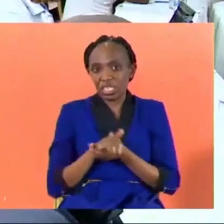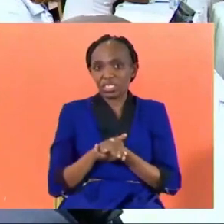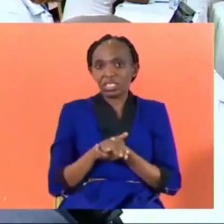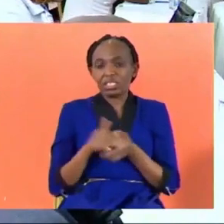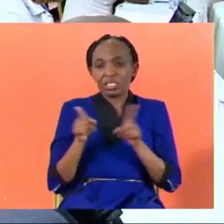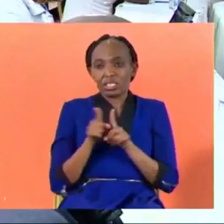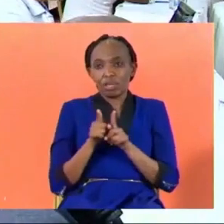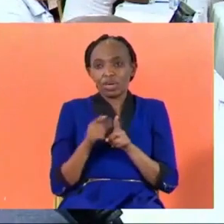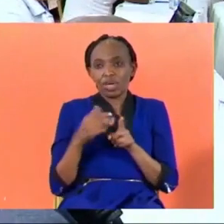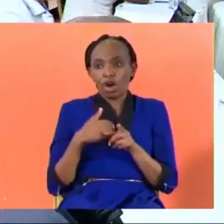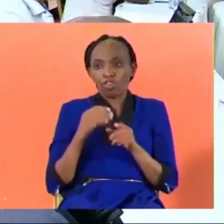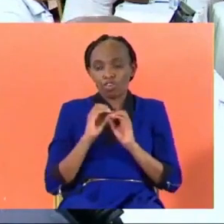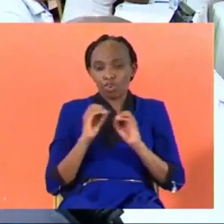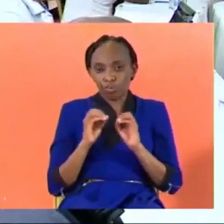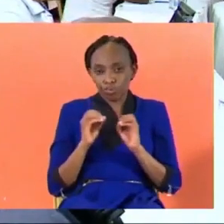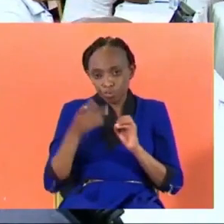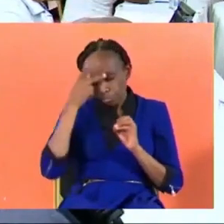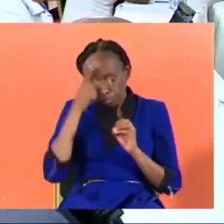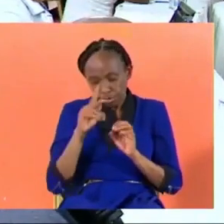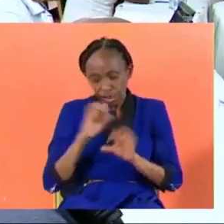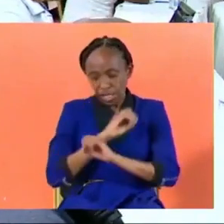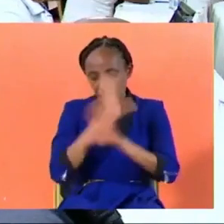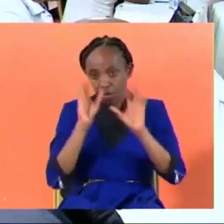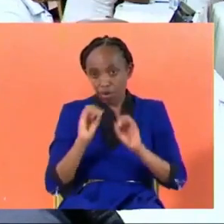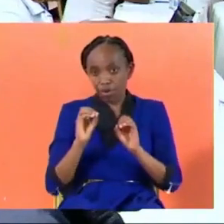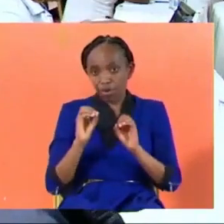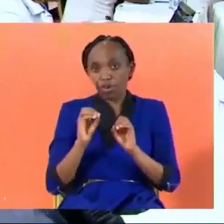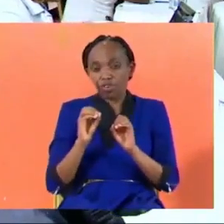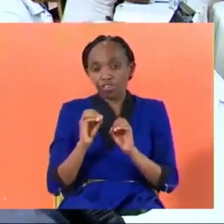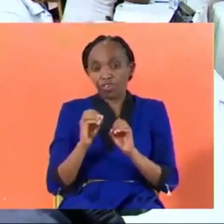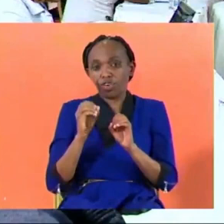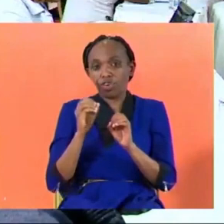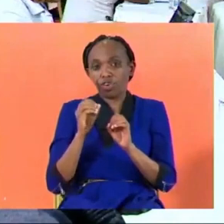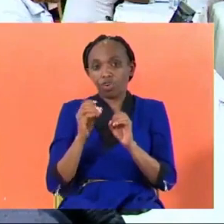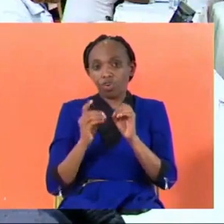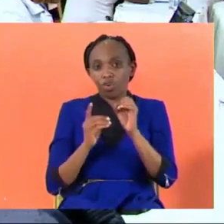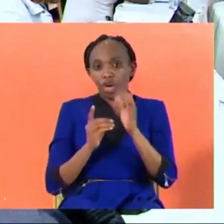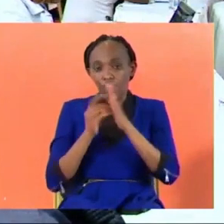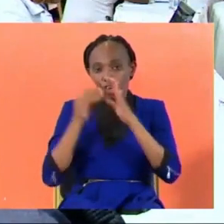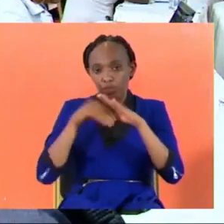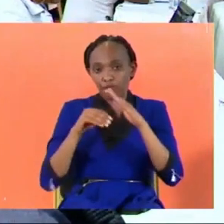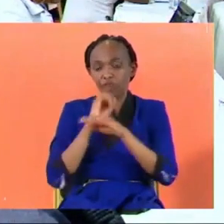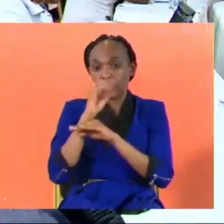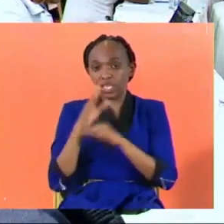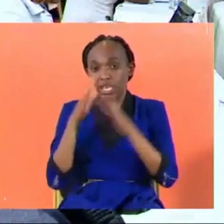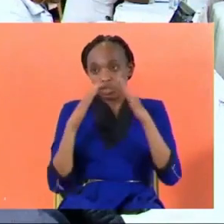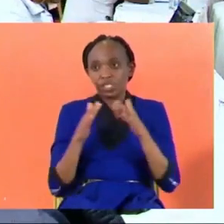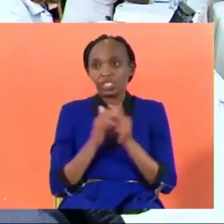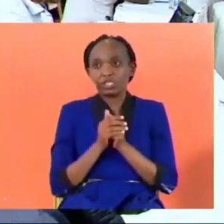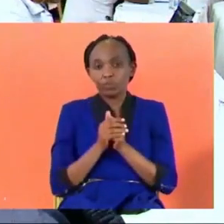There's also a lack of deliberate policies for staff development in media houses. They're quite stagnant in terms